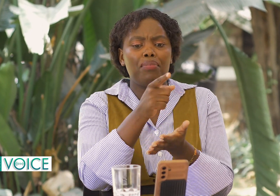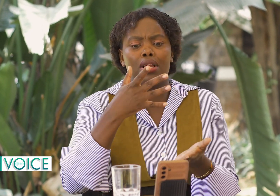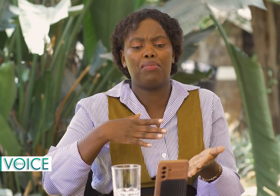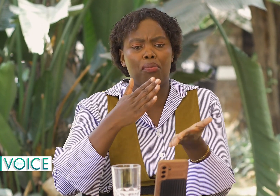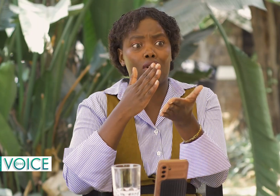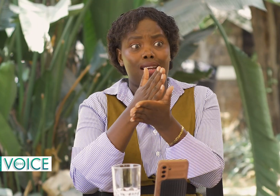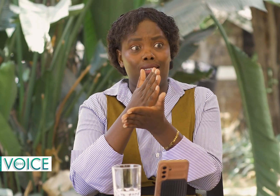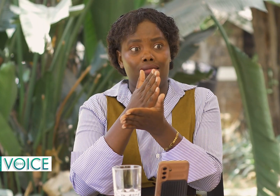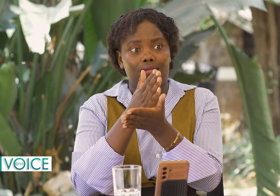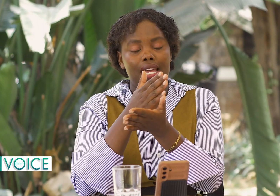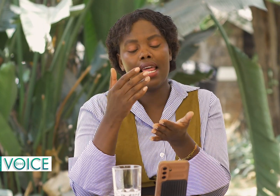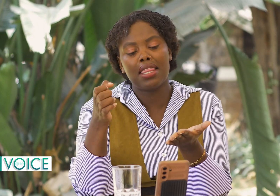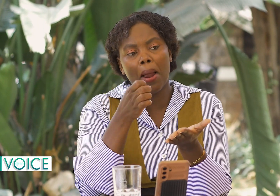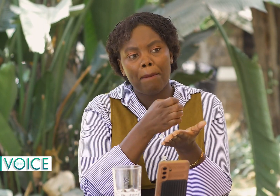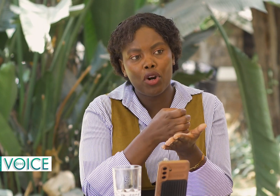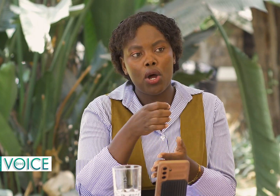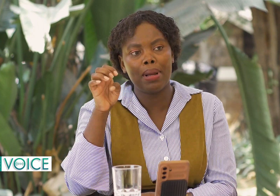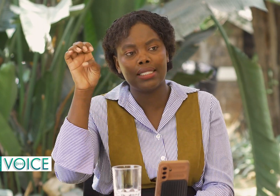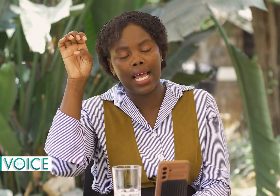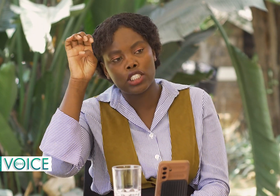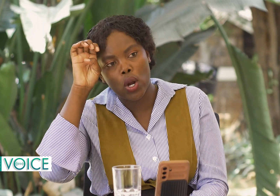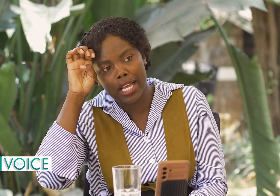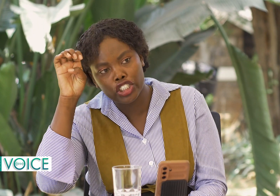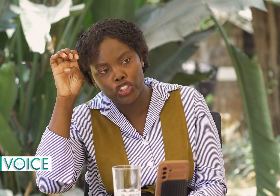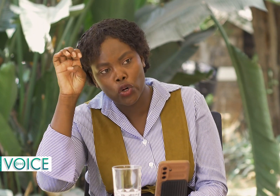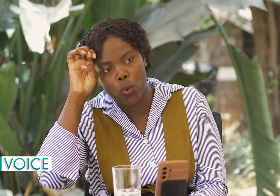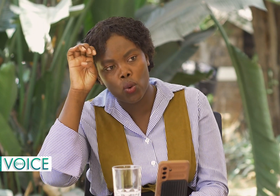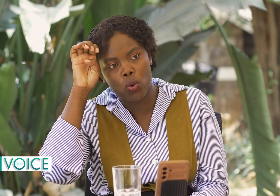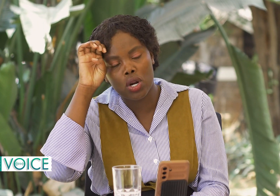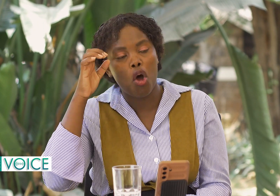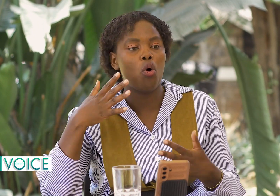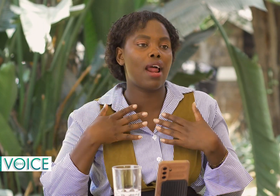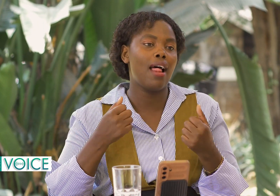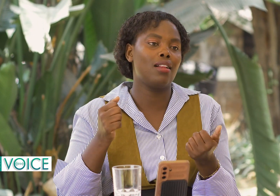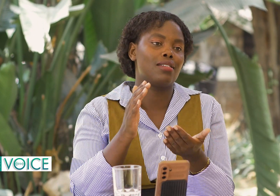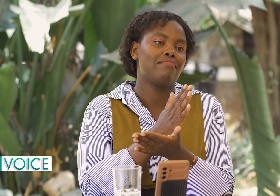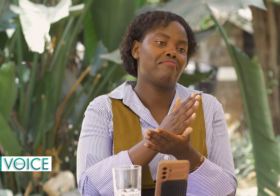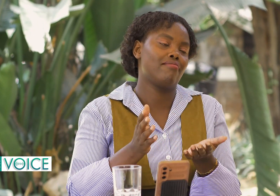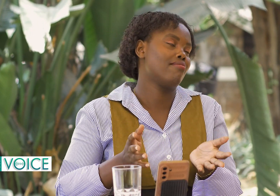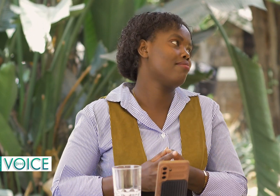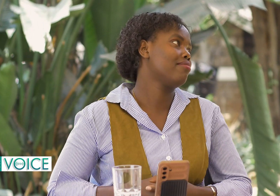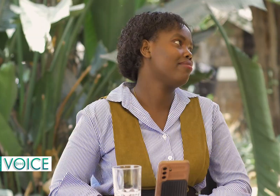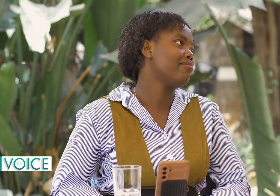Maybe the human rights, education, or health. Please share.